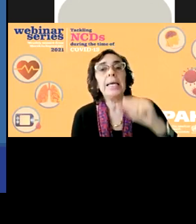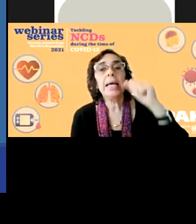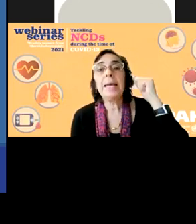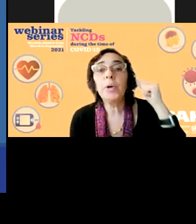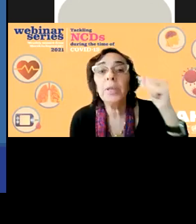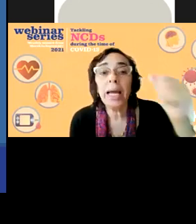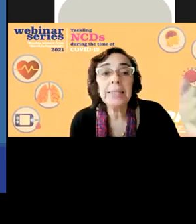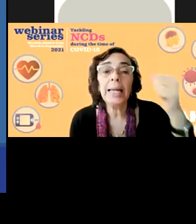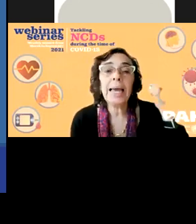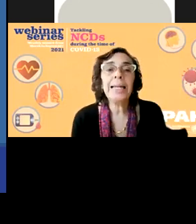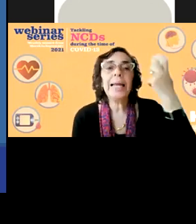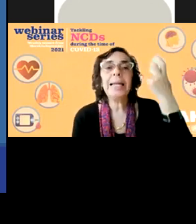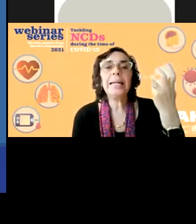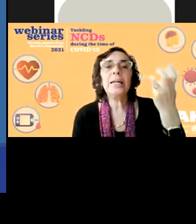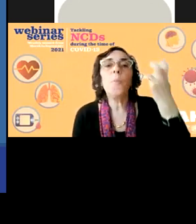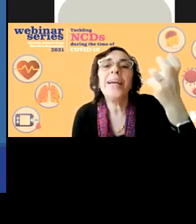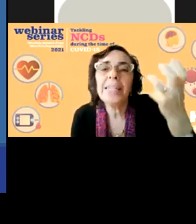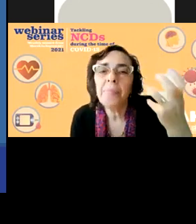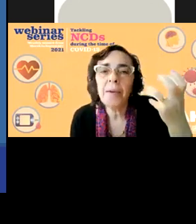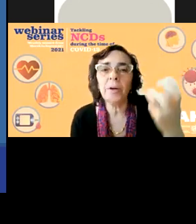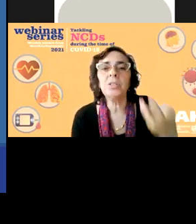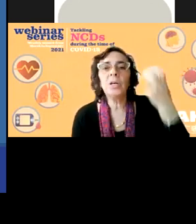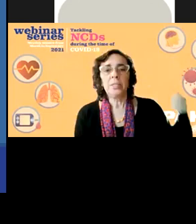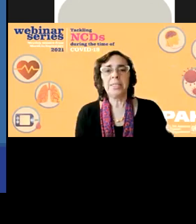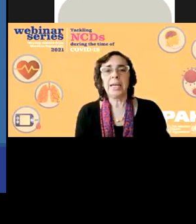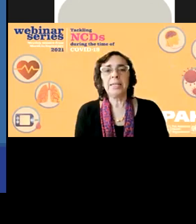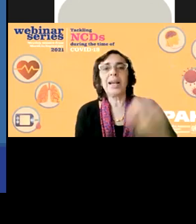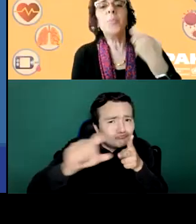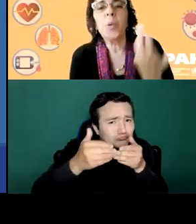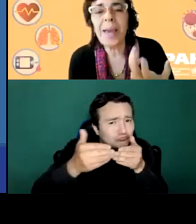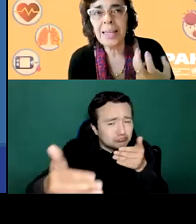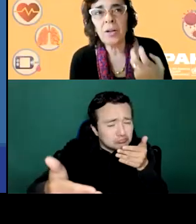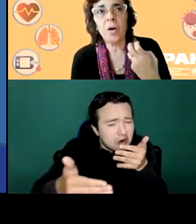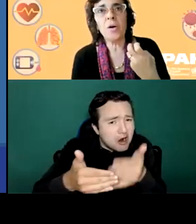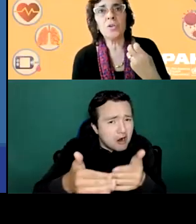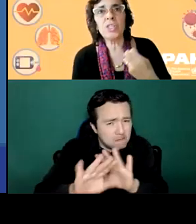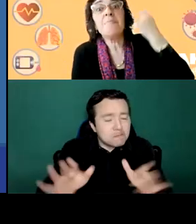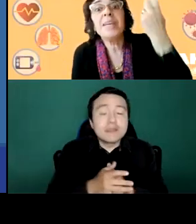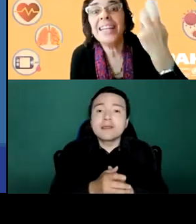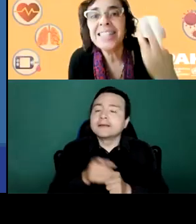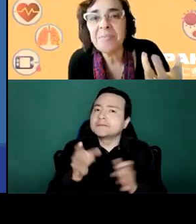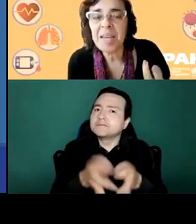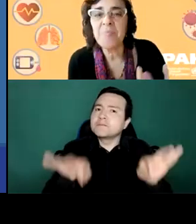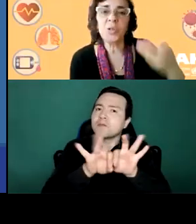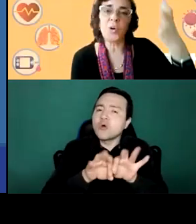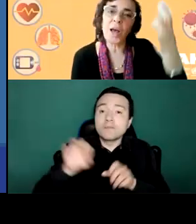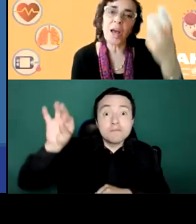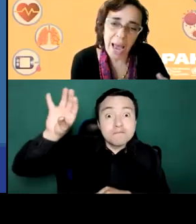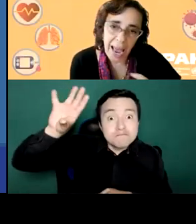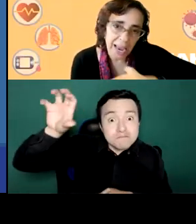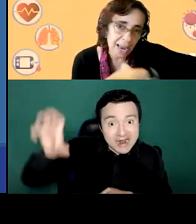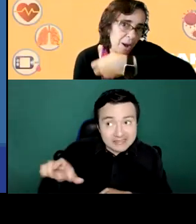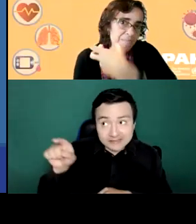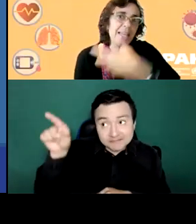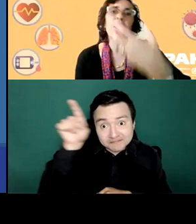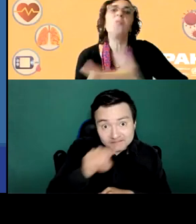assembly in a few weeks is the the fact that the countries themselves will undertake or